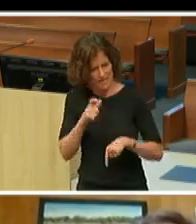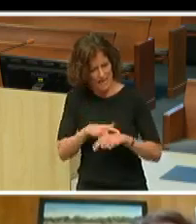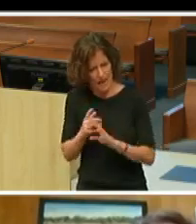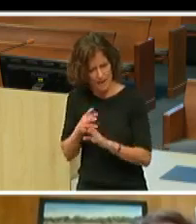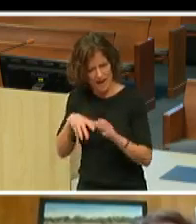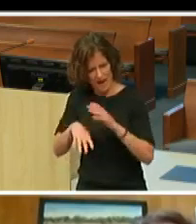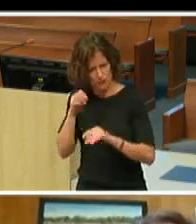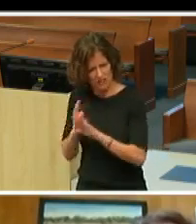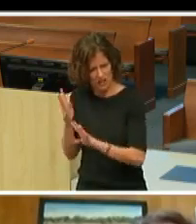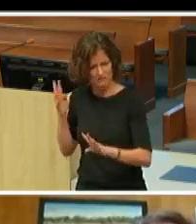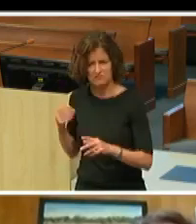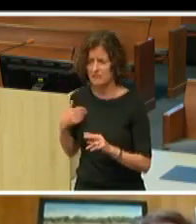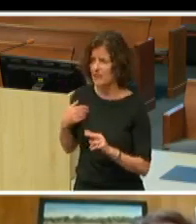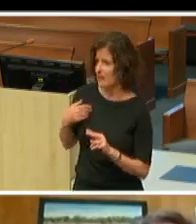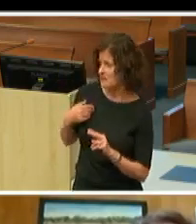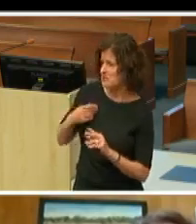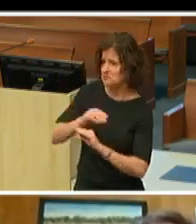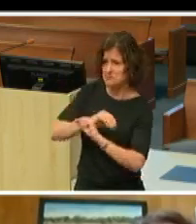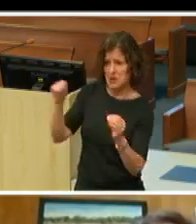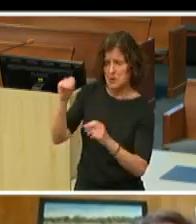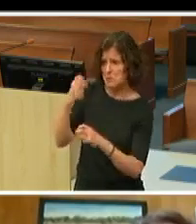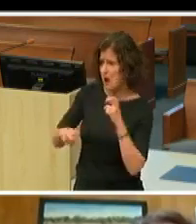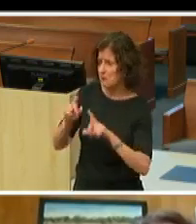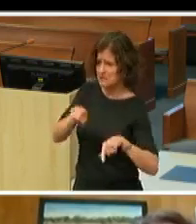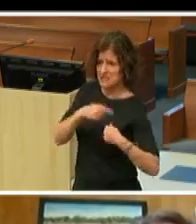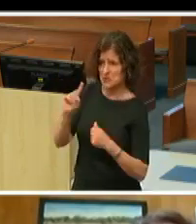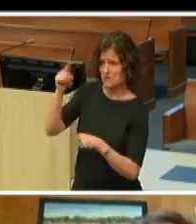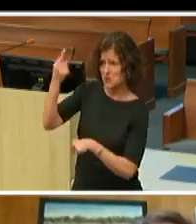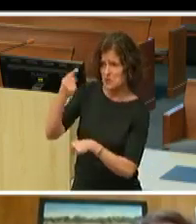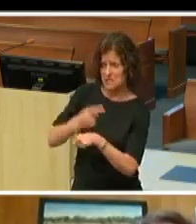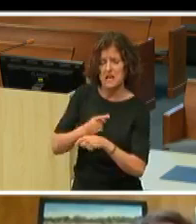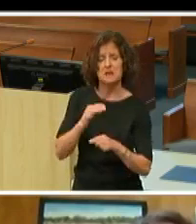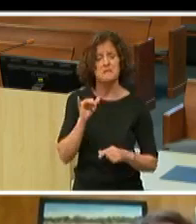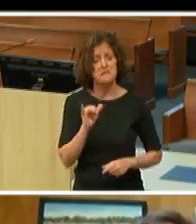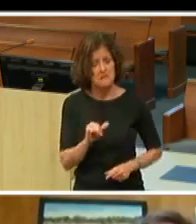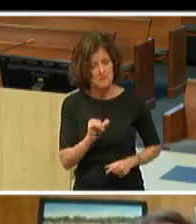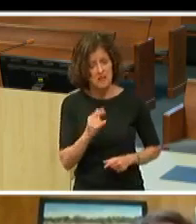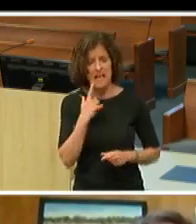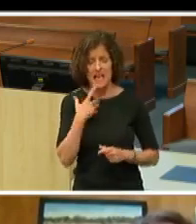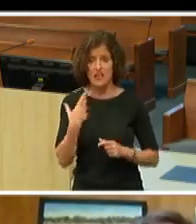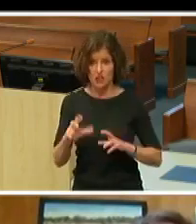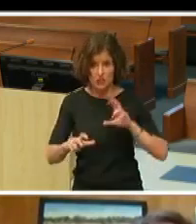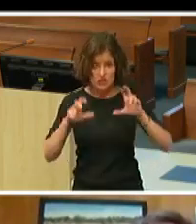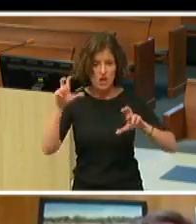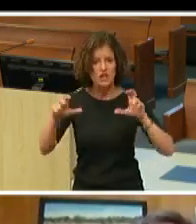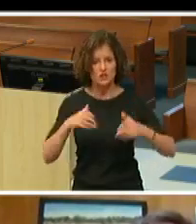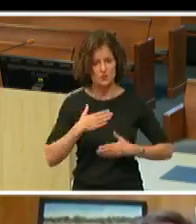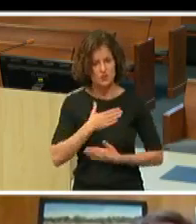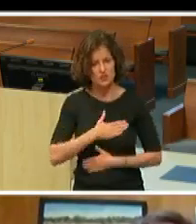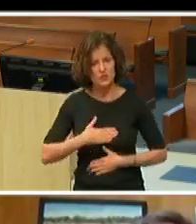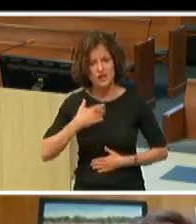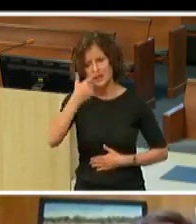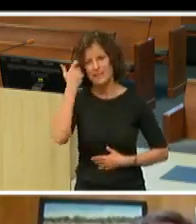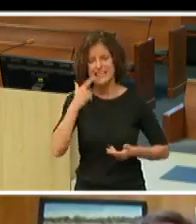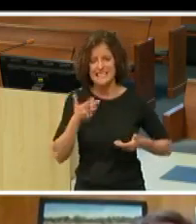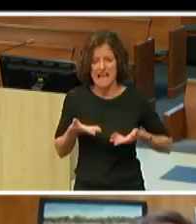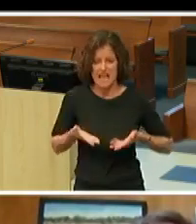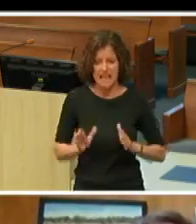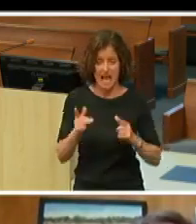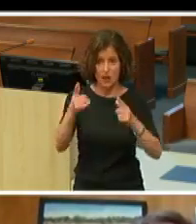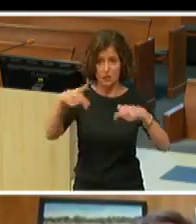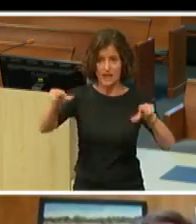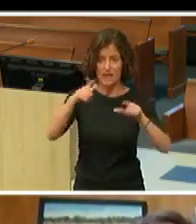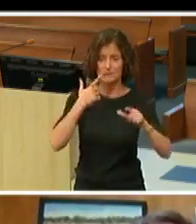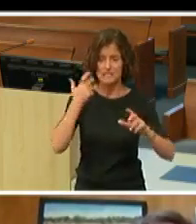they hadn't had any problems since the first day, and that the stockers were enjoying it because that gave them a chance to